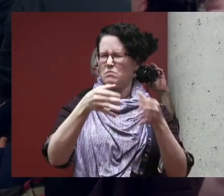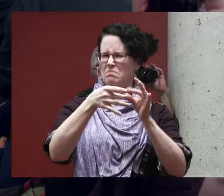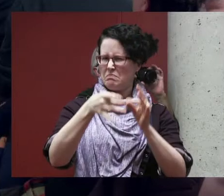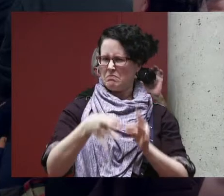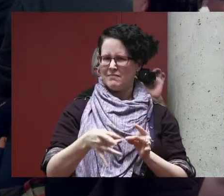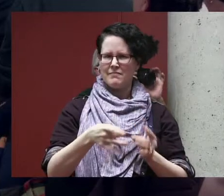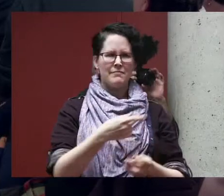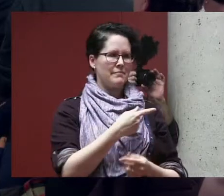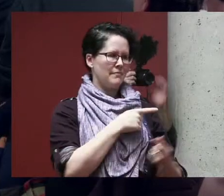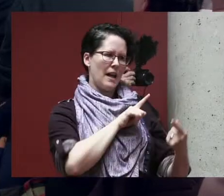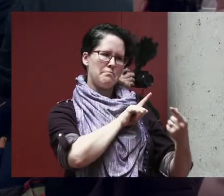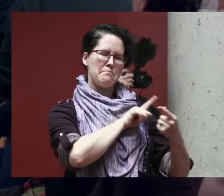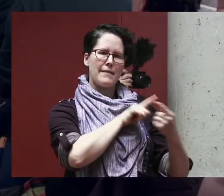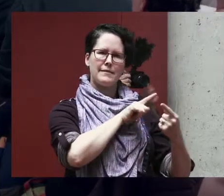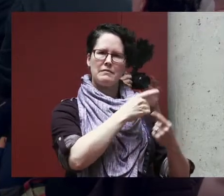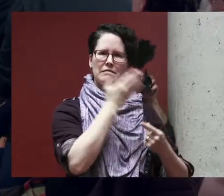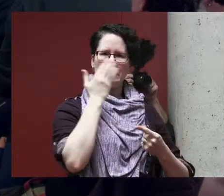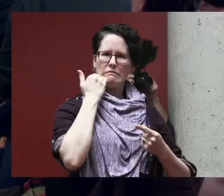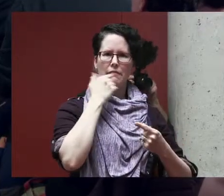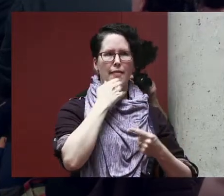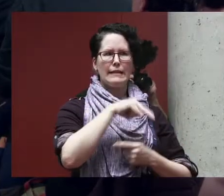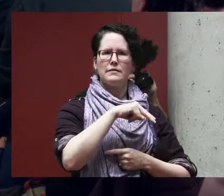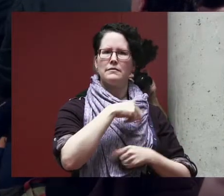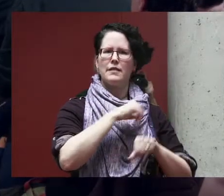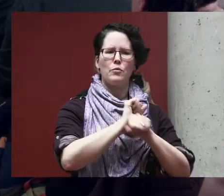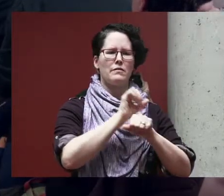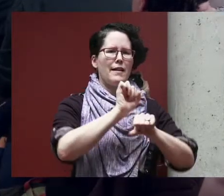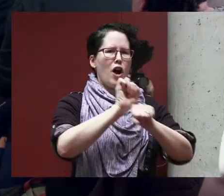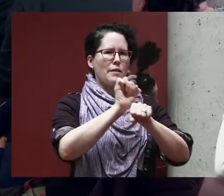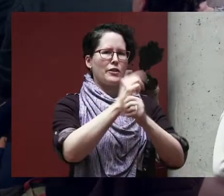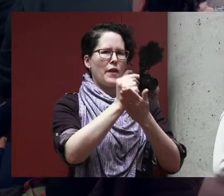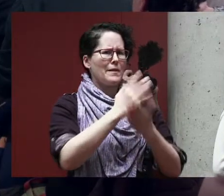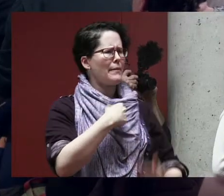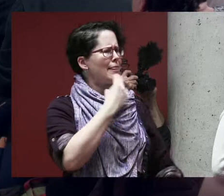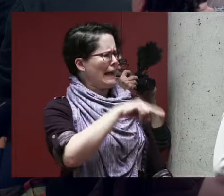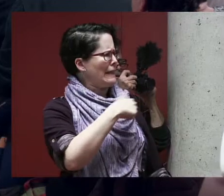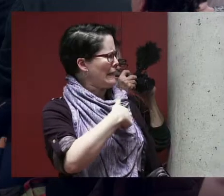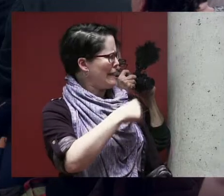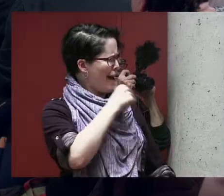met Jen quite some time ago through my work as an occupational therapist. Yes, I said fortunate, not